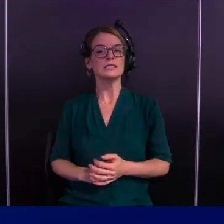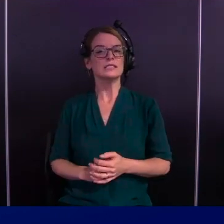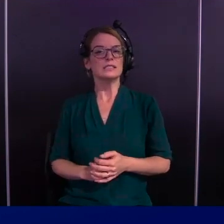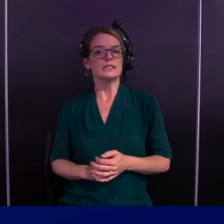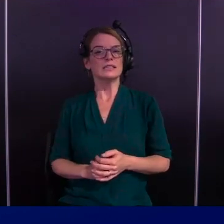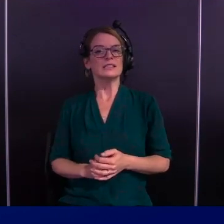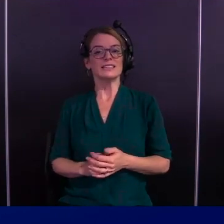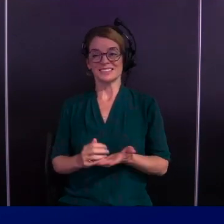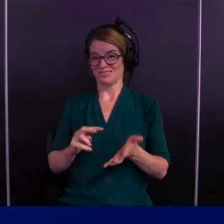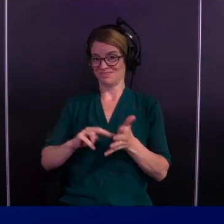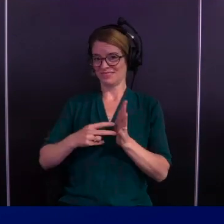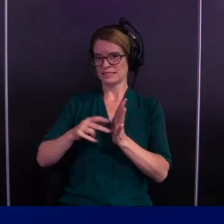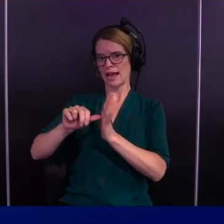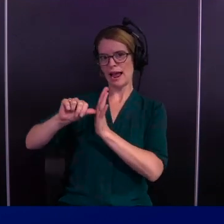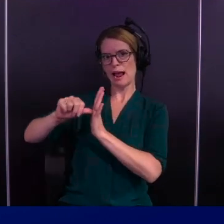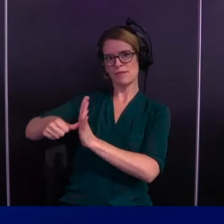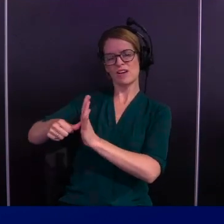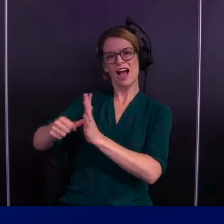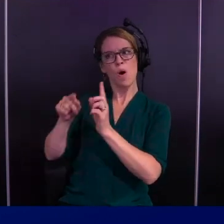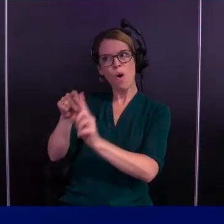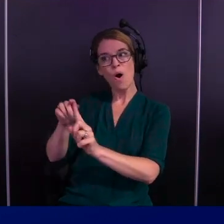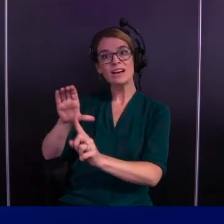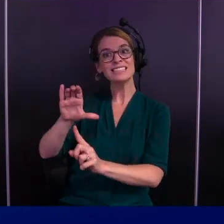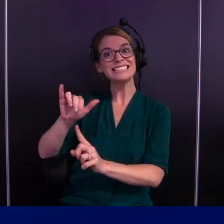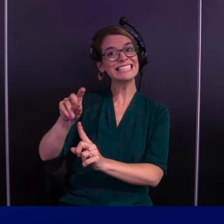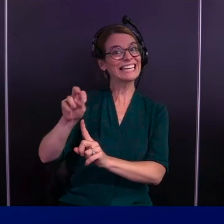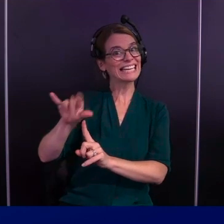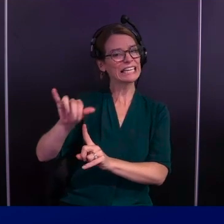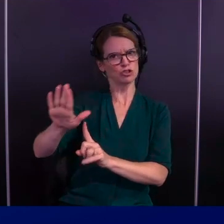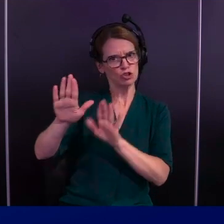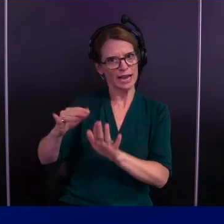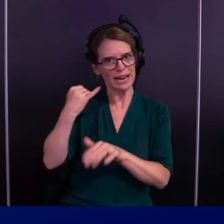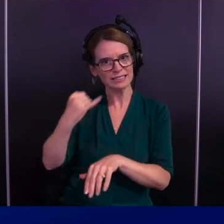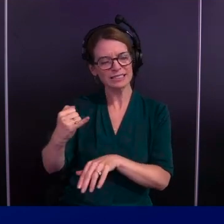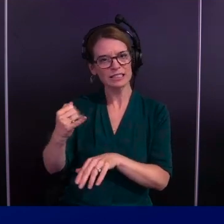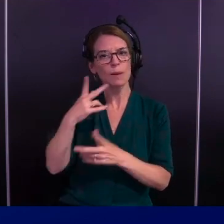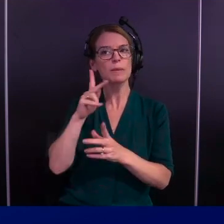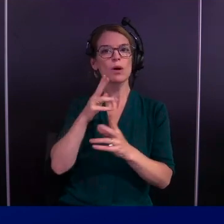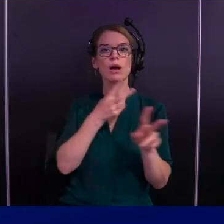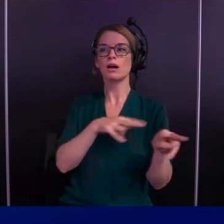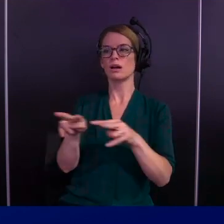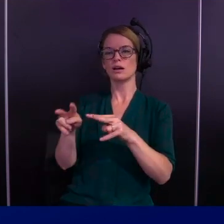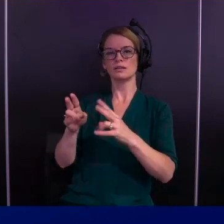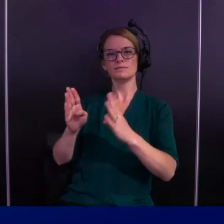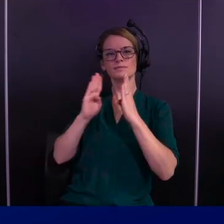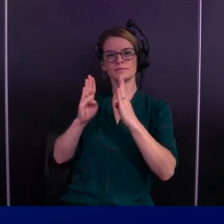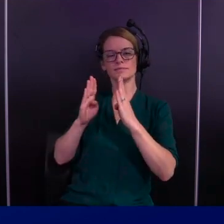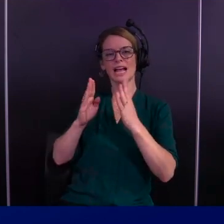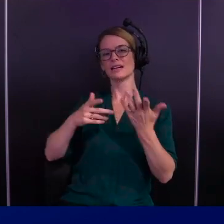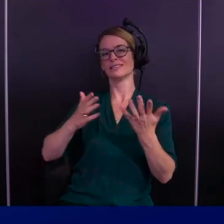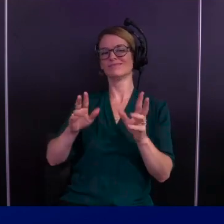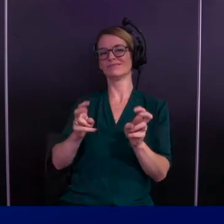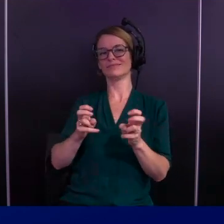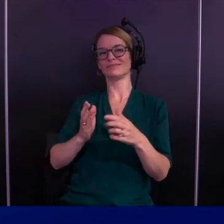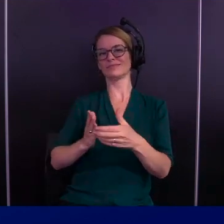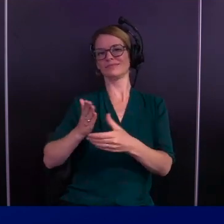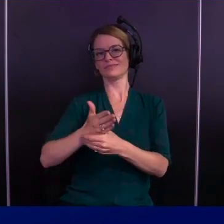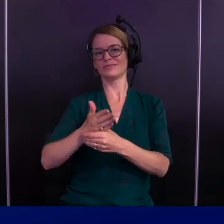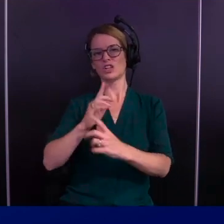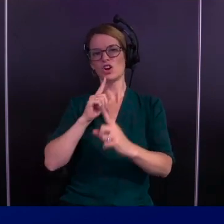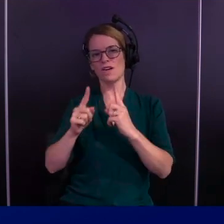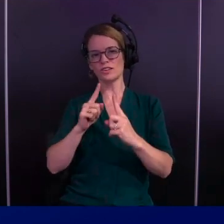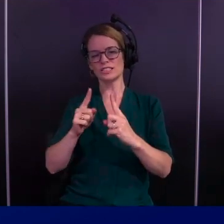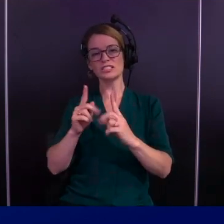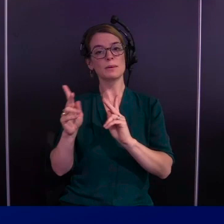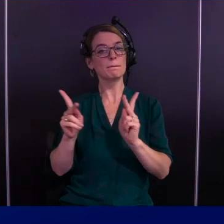so then that would be giving the credit back to you so that people listen listen to you. It stops the conversation. People actually talk about